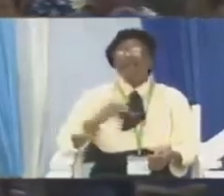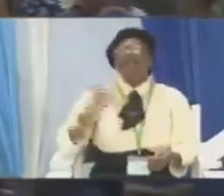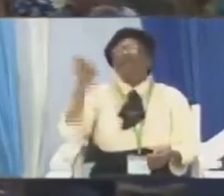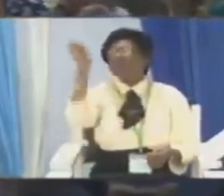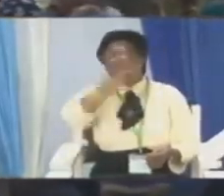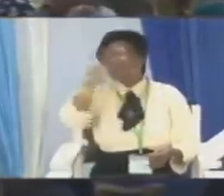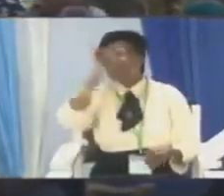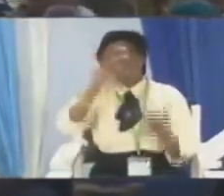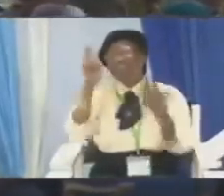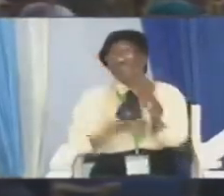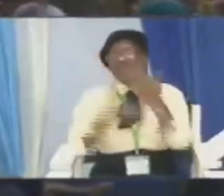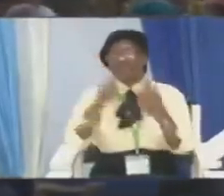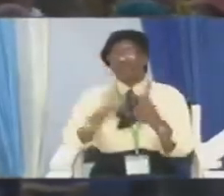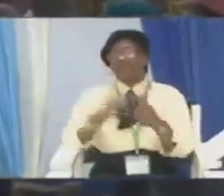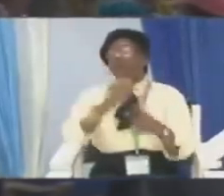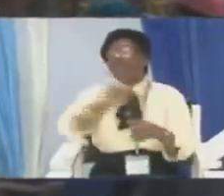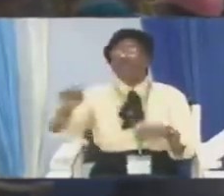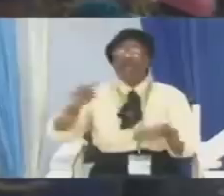Oh,